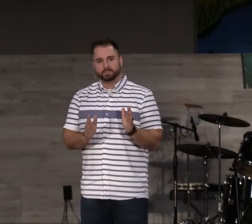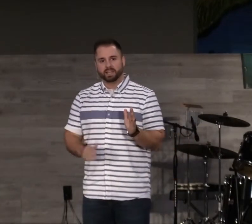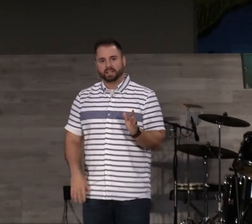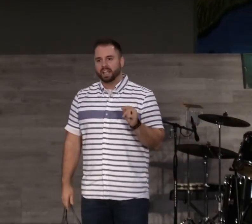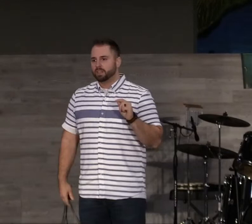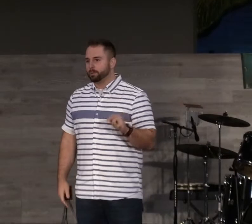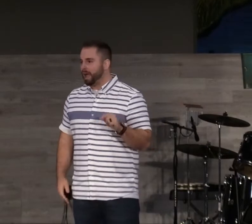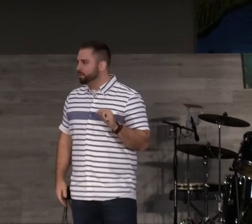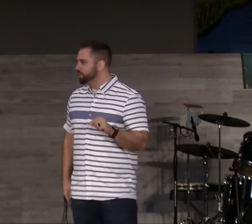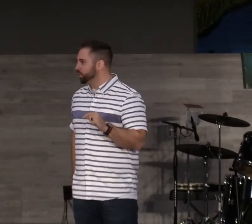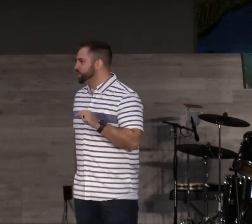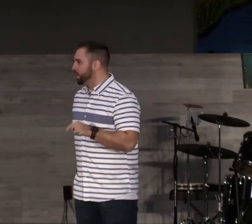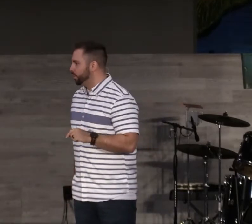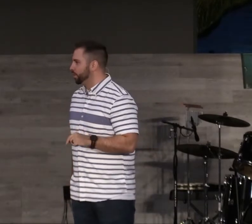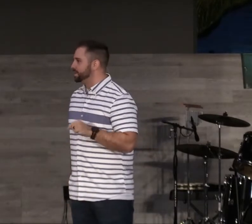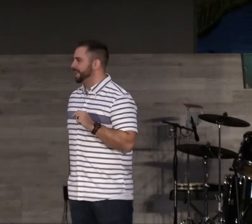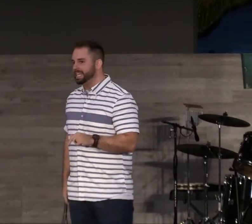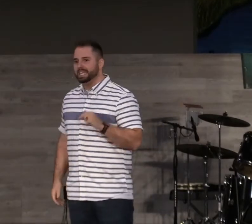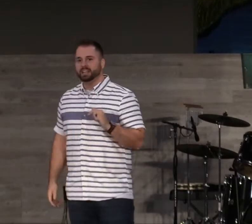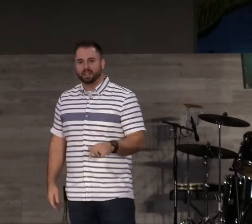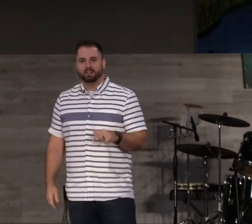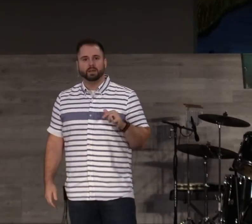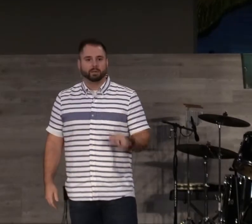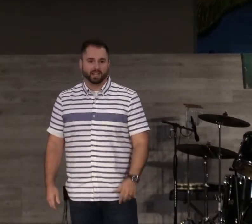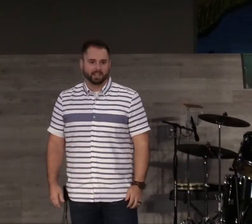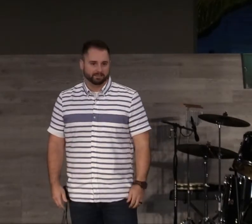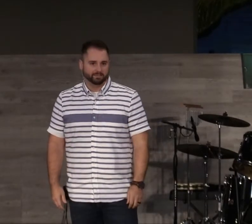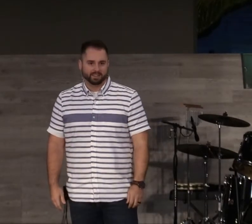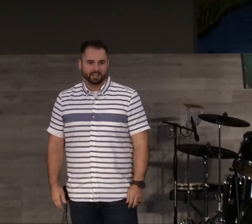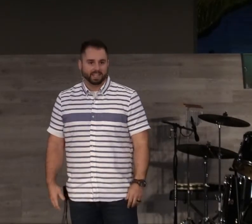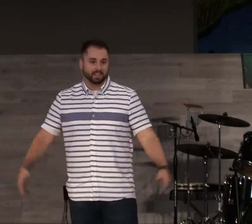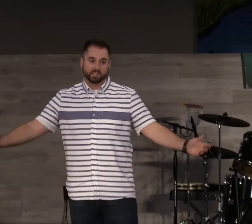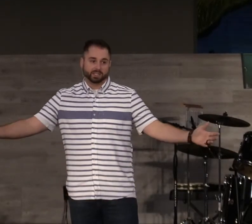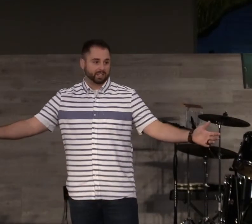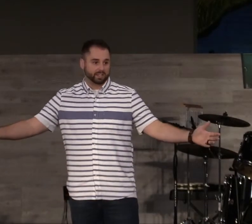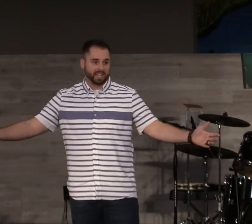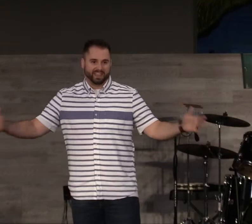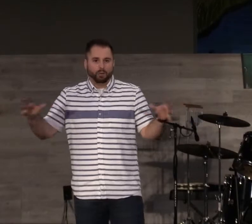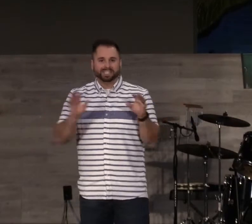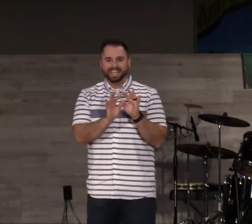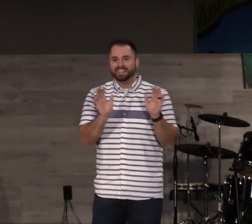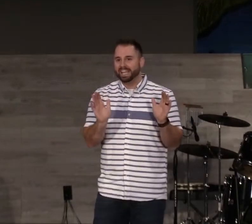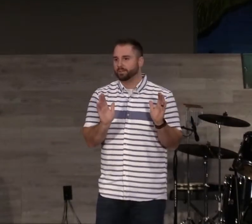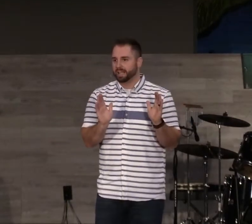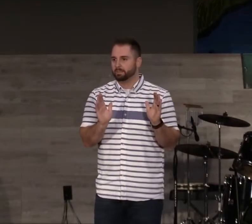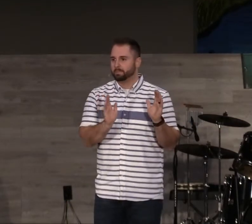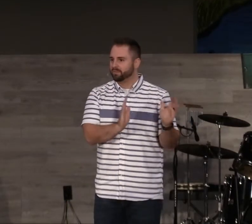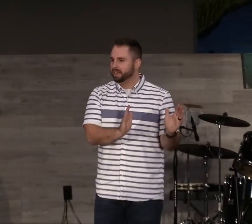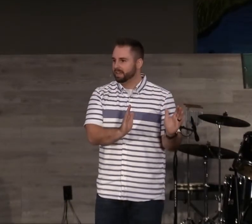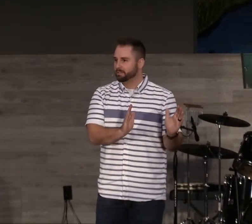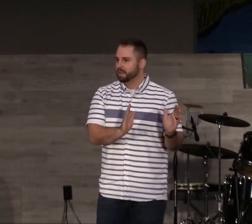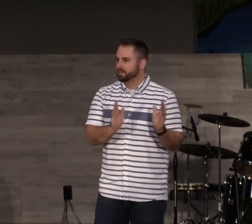this circumstance, the problem with the rich young ruler was that he loved money. He loved his possessions. That was the thing for him